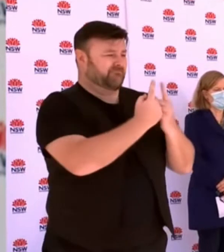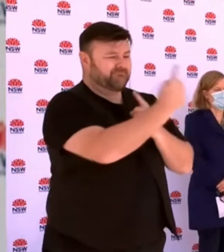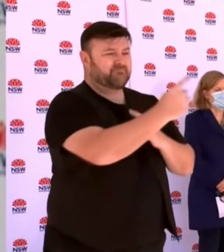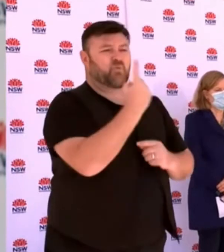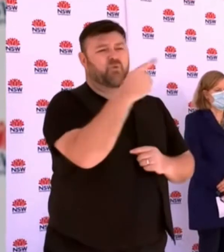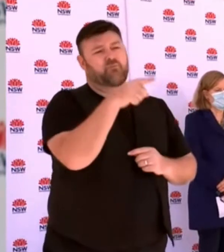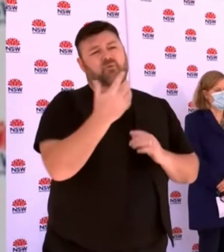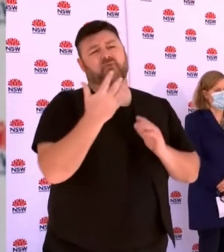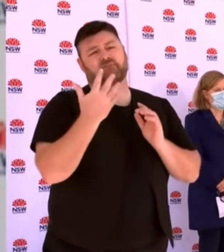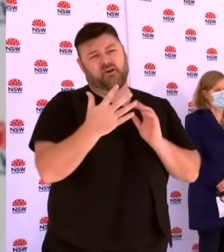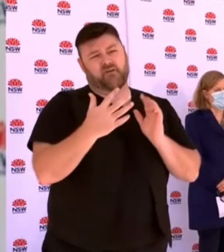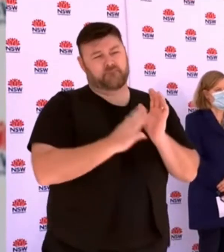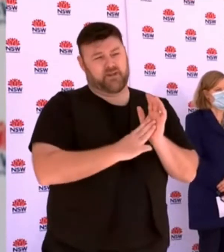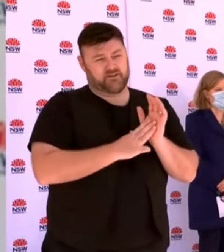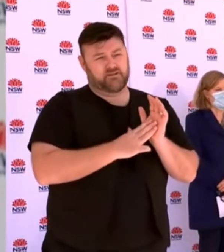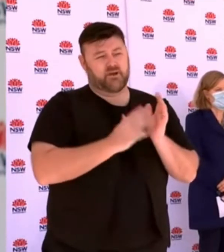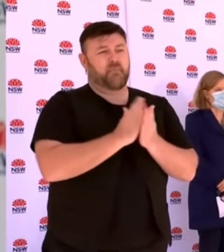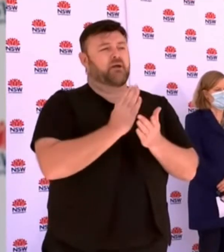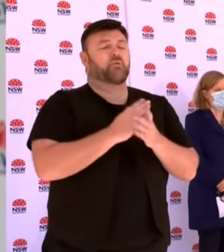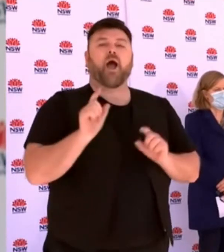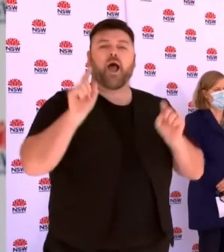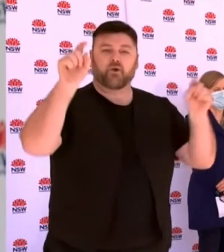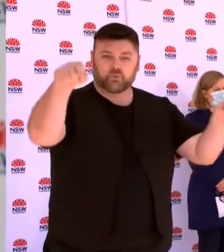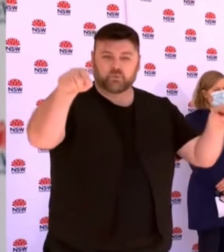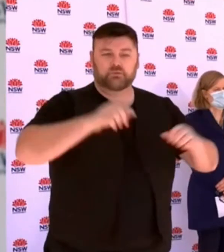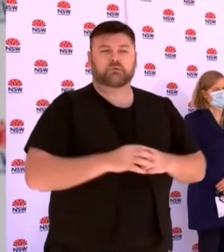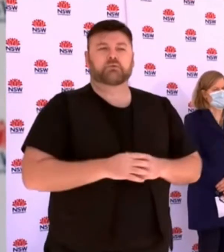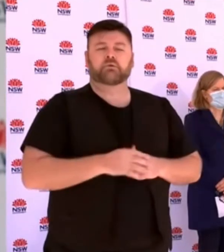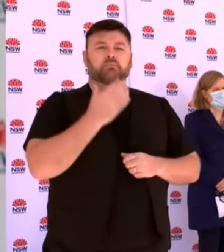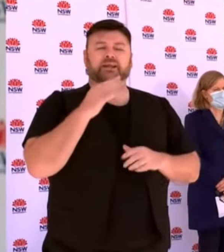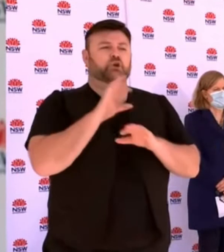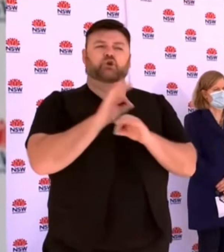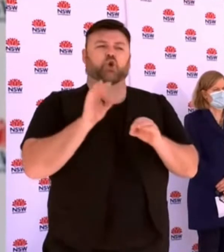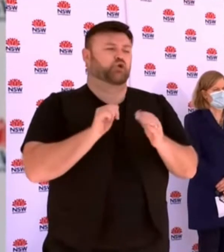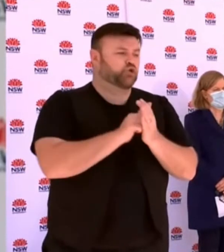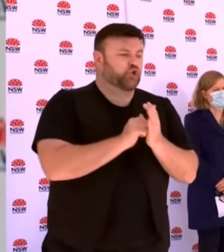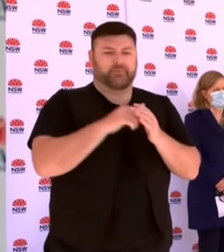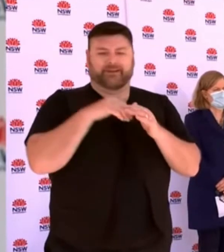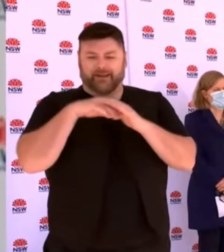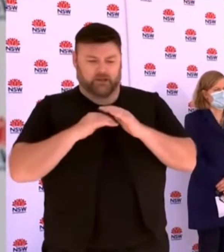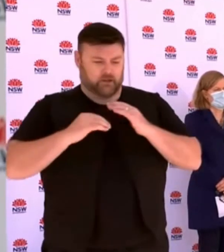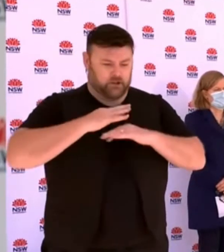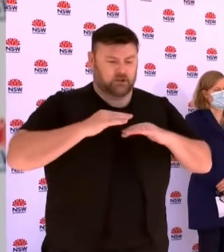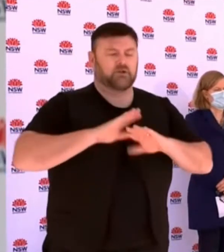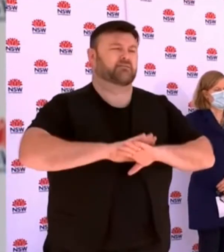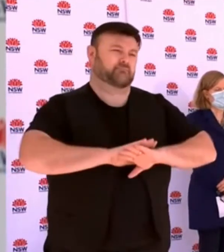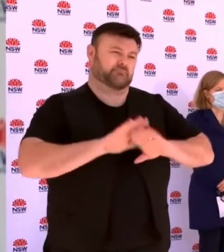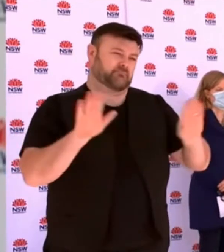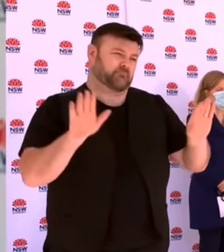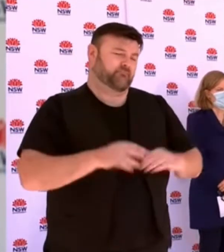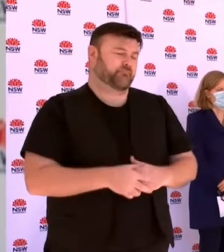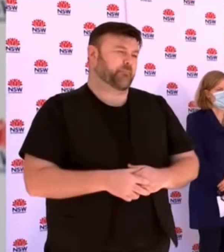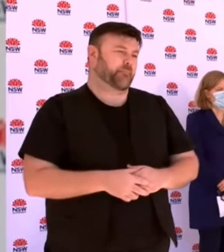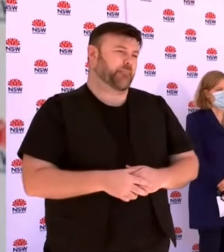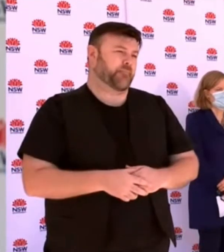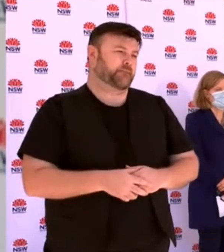social distancing. Please make sure it's outdoors. And avoid those indoor settings. So we have an opportunity to keep sticking together, doing the